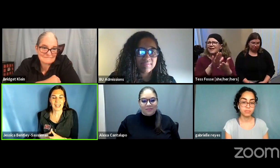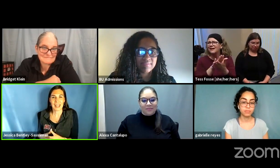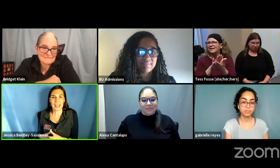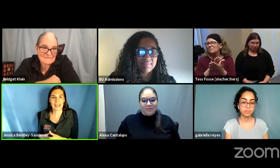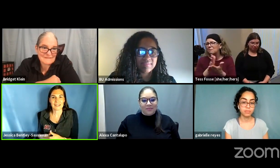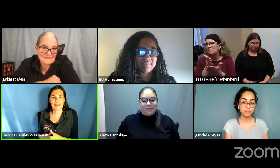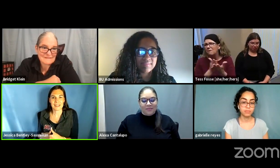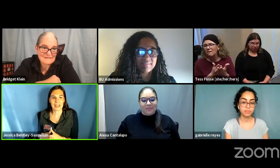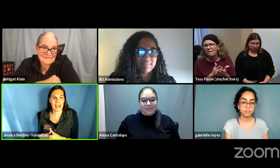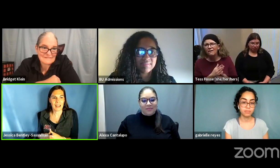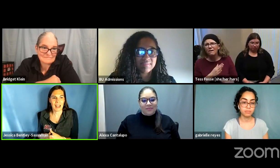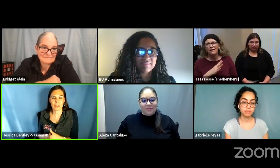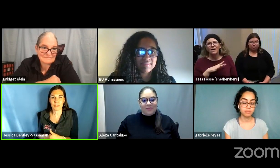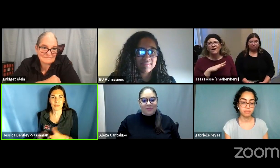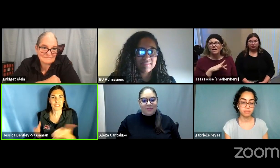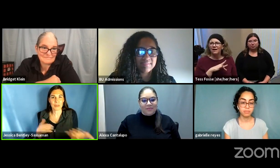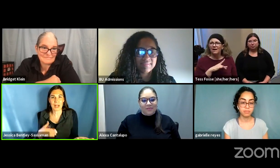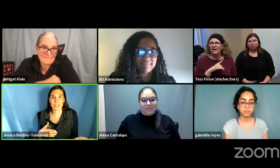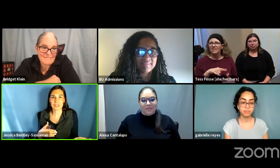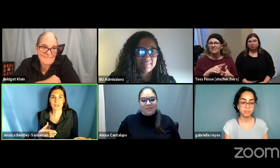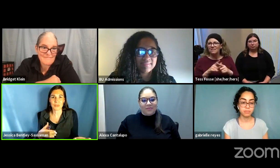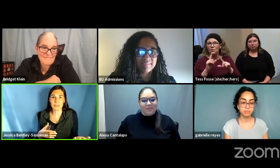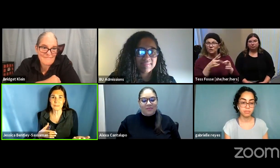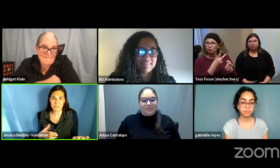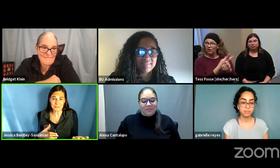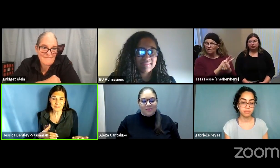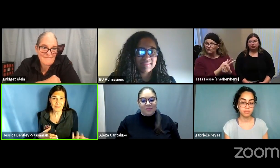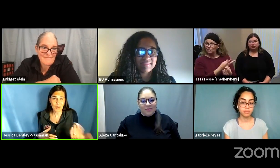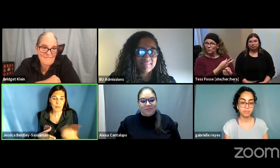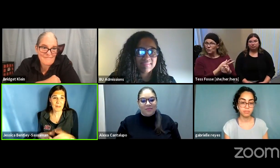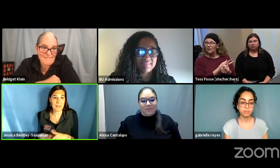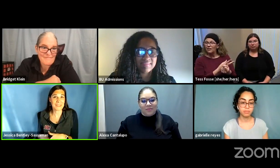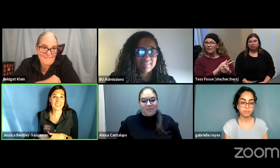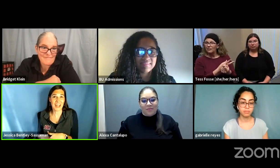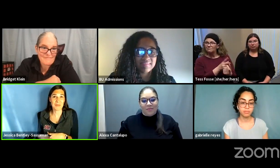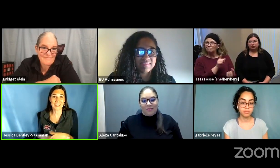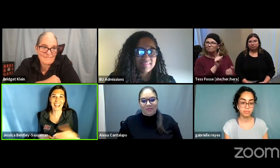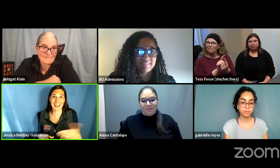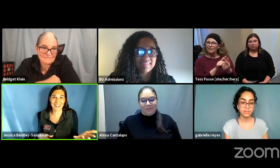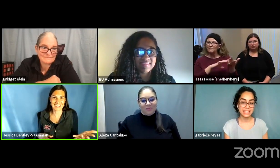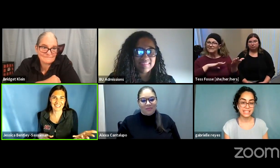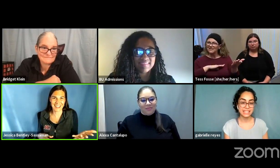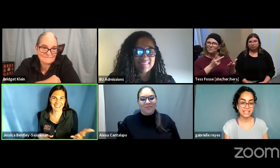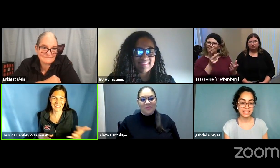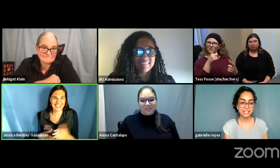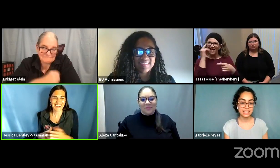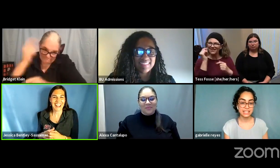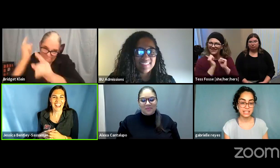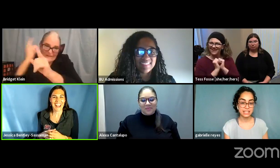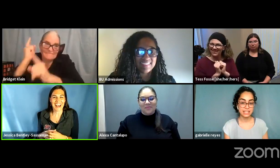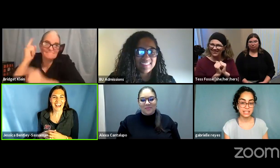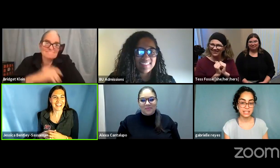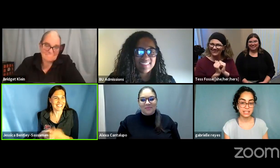academics. And afterwards I went to graduate school where I met Miss Klein. We were at Gallaudet together.